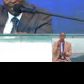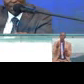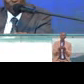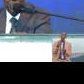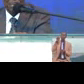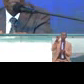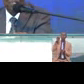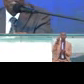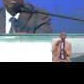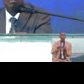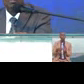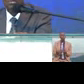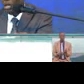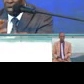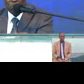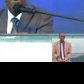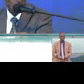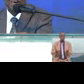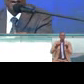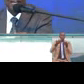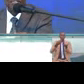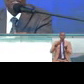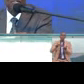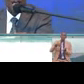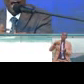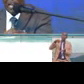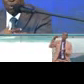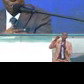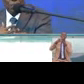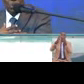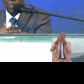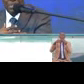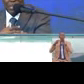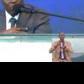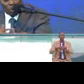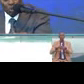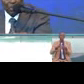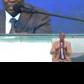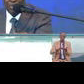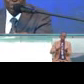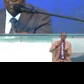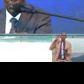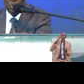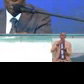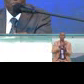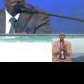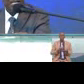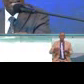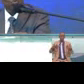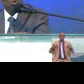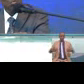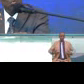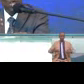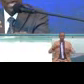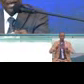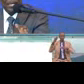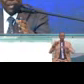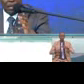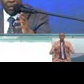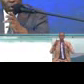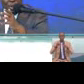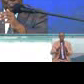risen, ascended to heaven, glorified, and our body totally